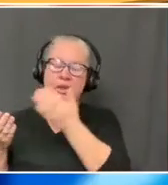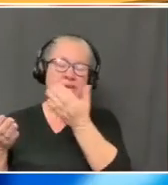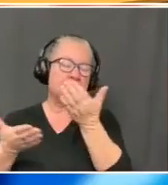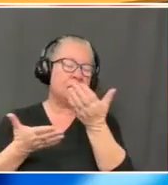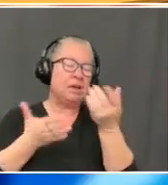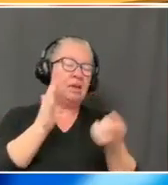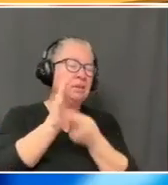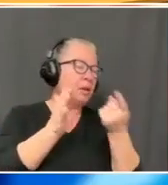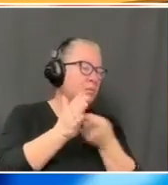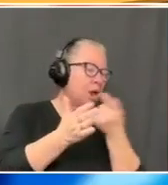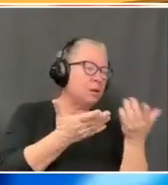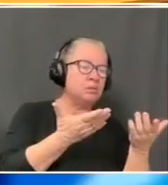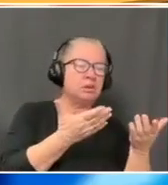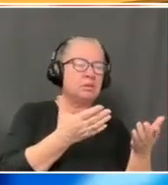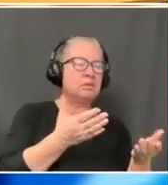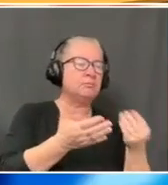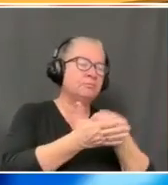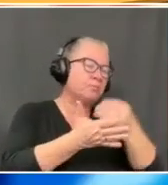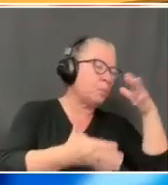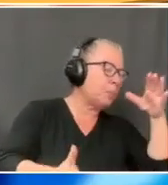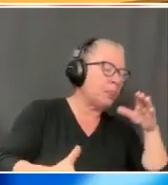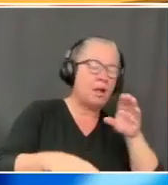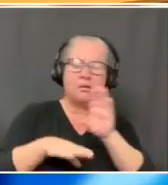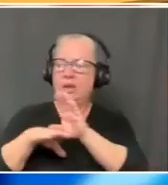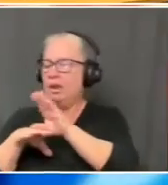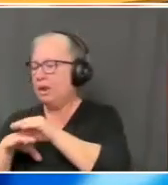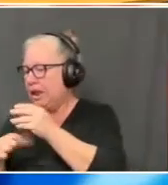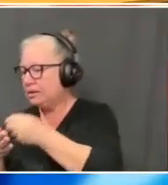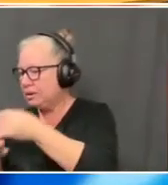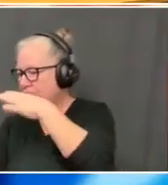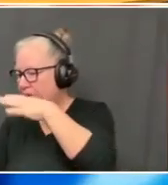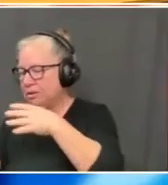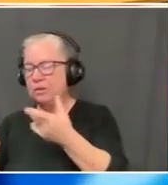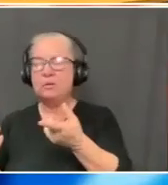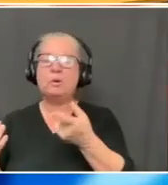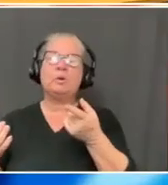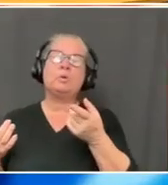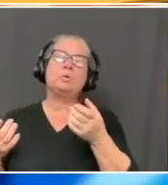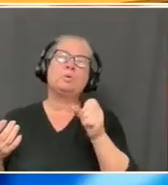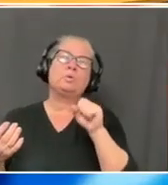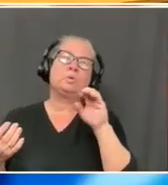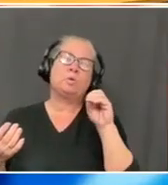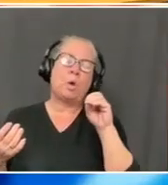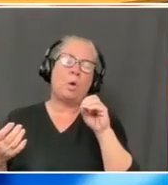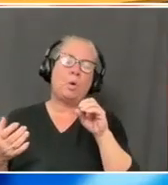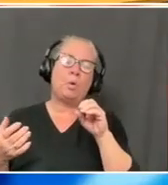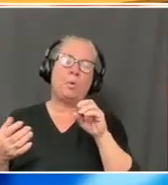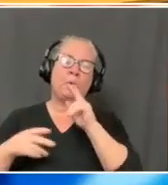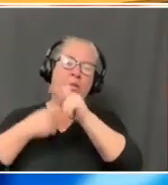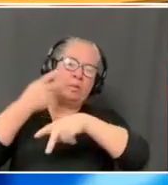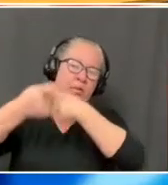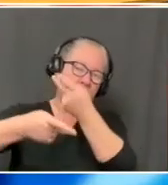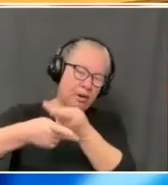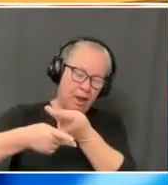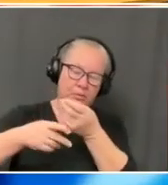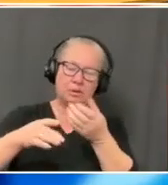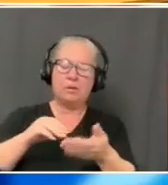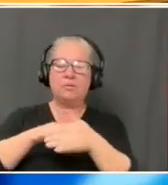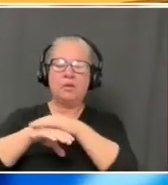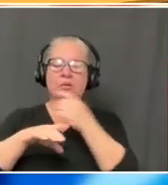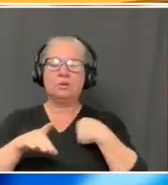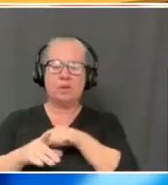less expensive. And so the district is always making decisions on the types of coverage and the details of the coverage that we